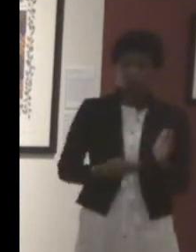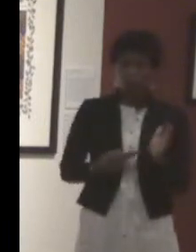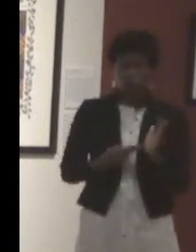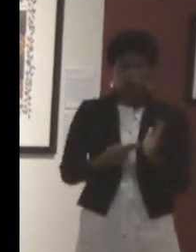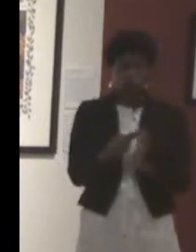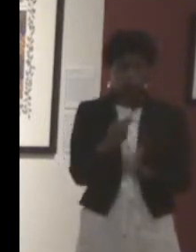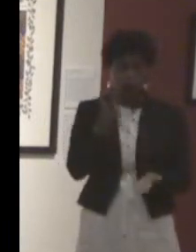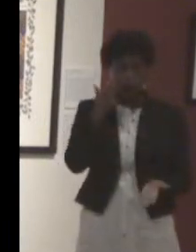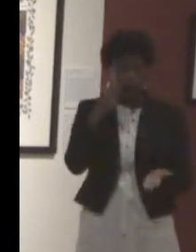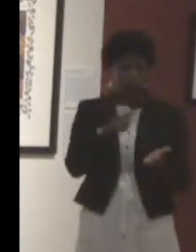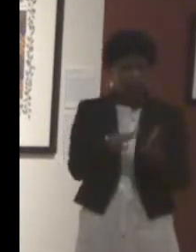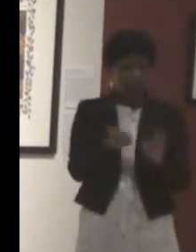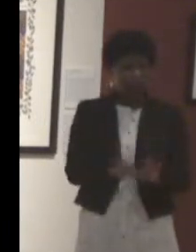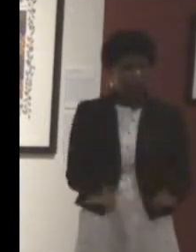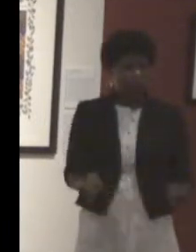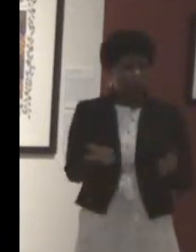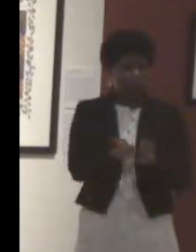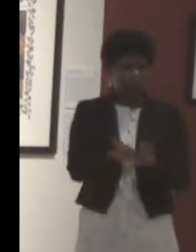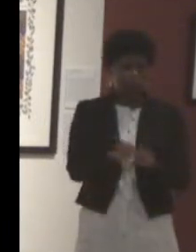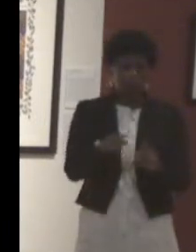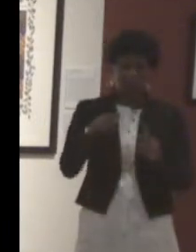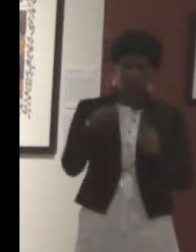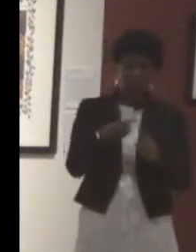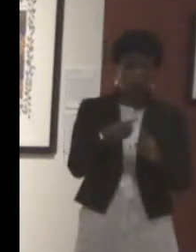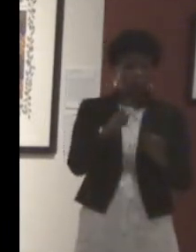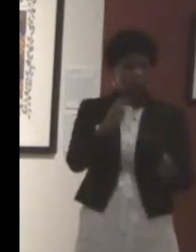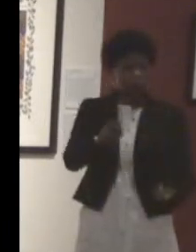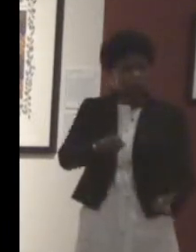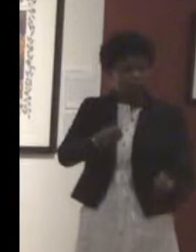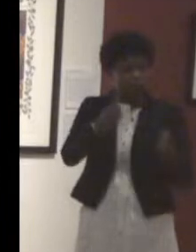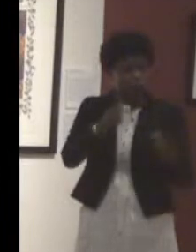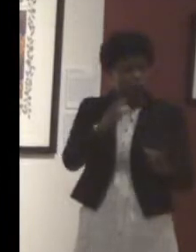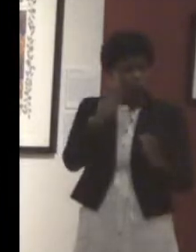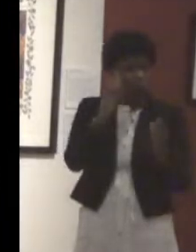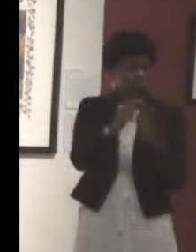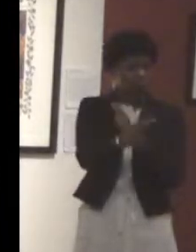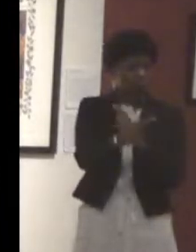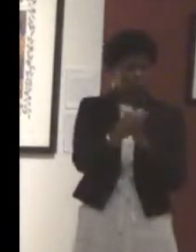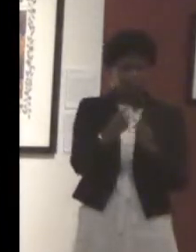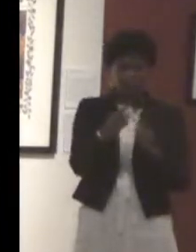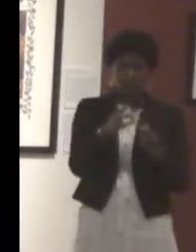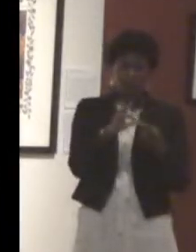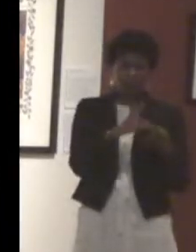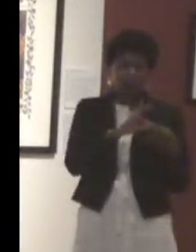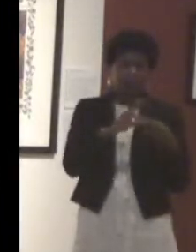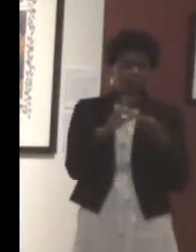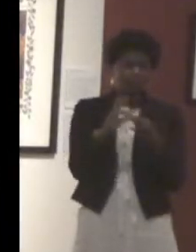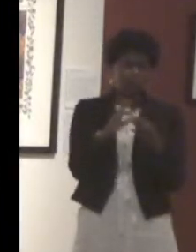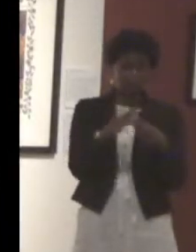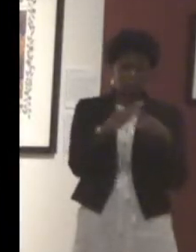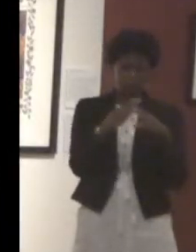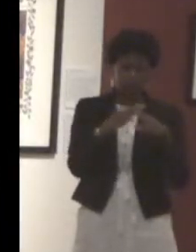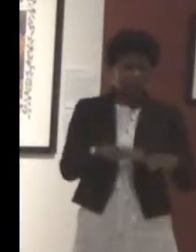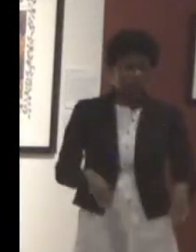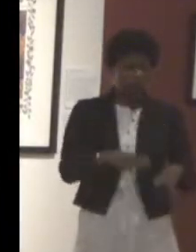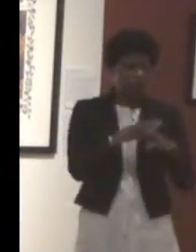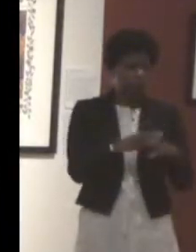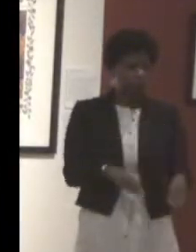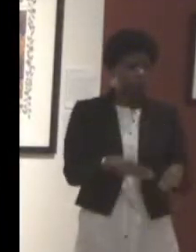acknowledgement are critical in building mutual respect and connections across all barriers of heritage and